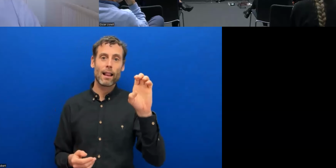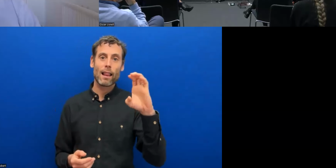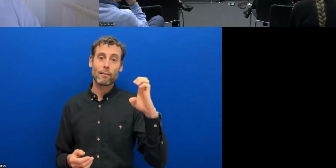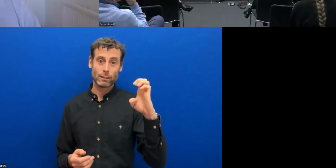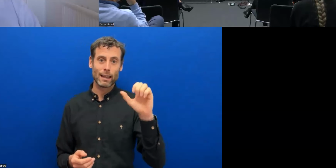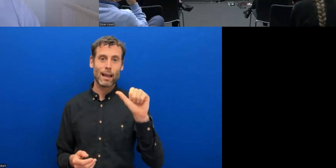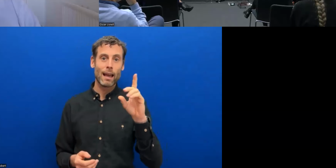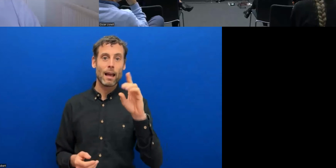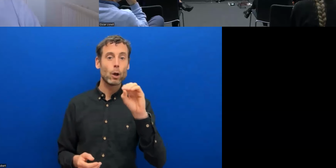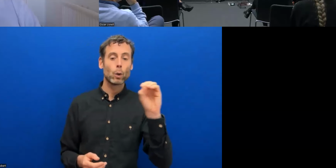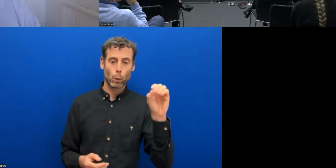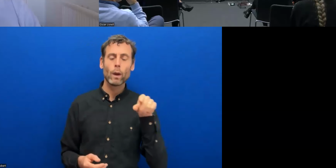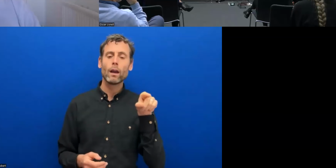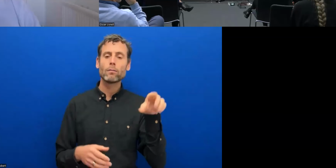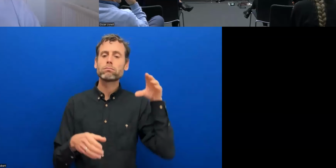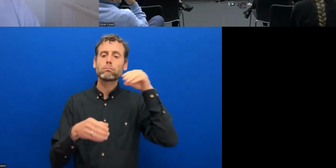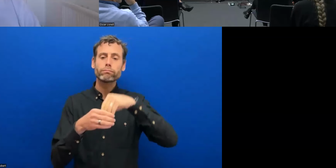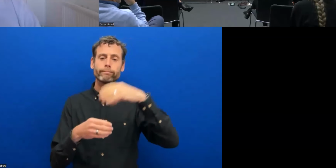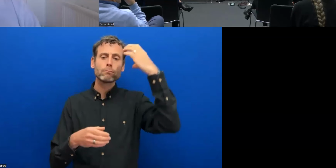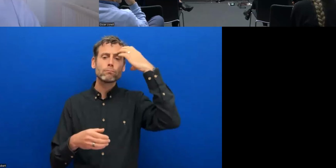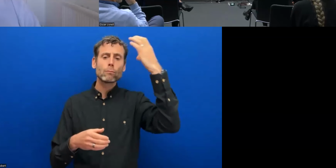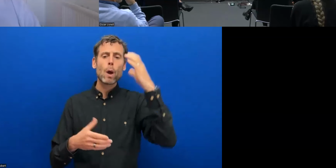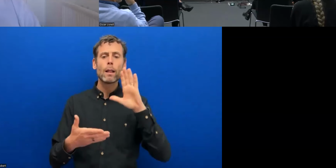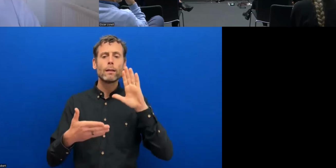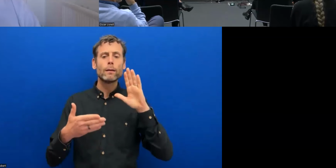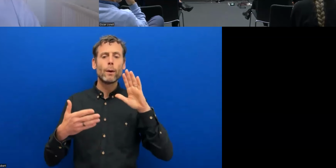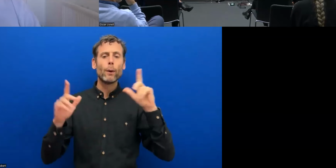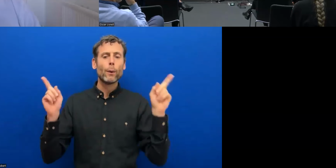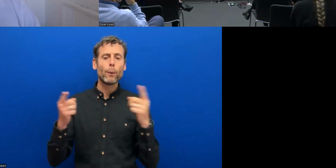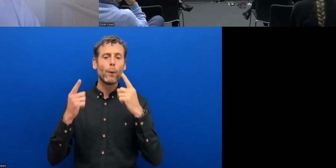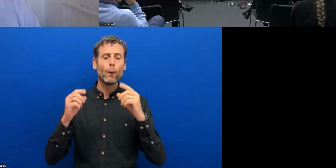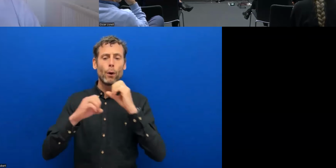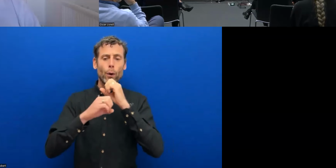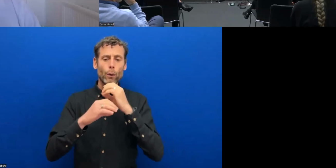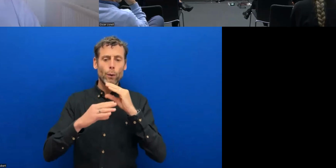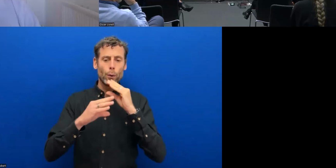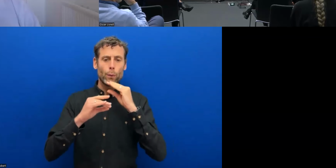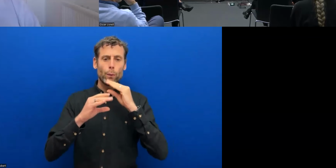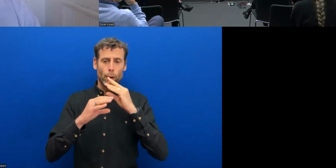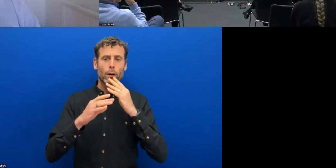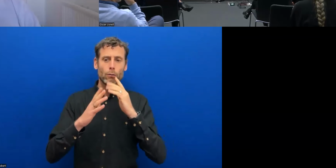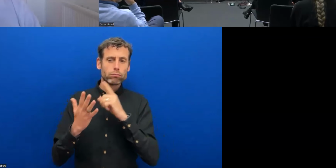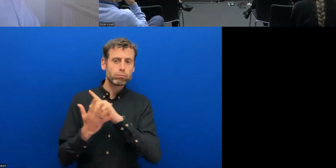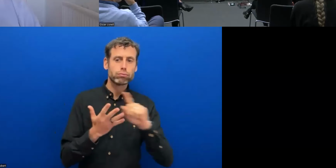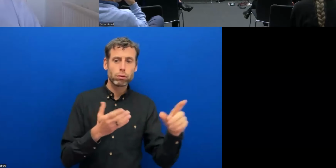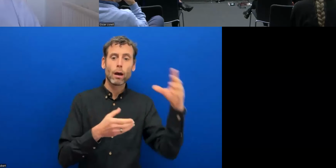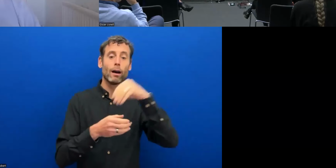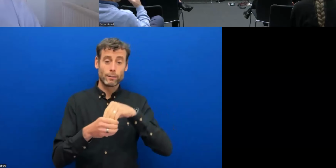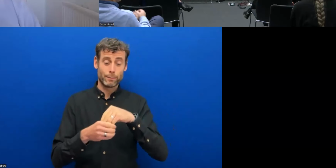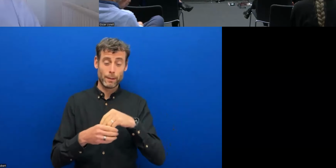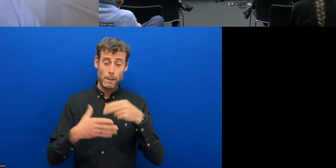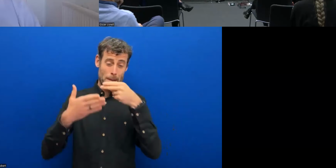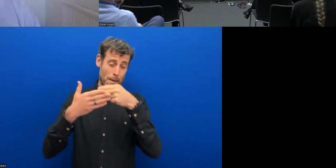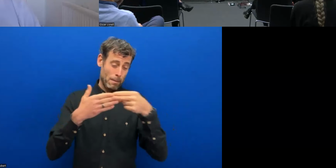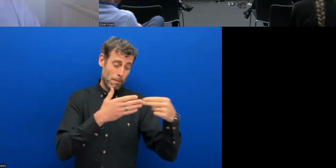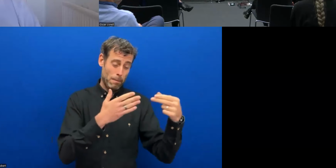with Royal Northern Symphonia and now with RNS. So, I hope you will also get a chance to do a little bit